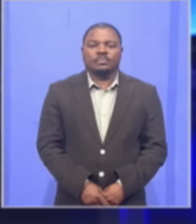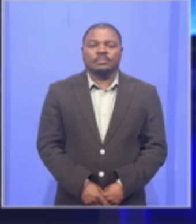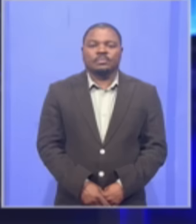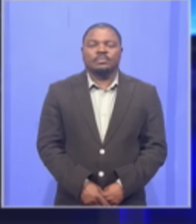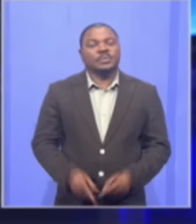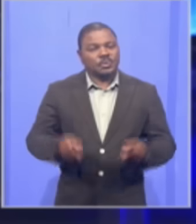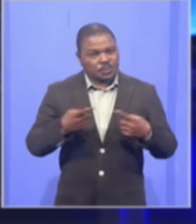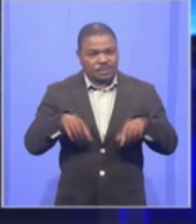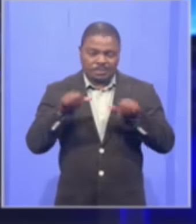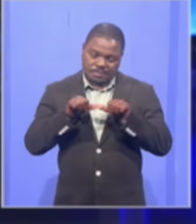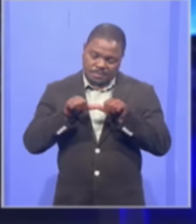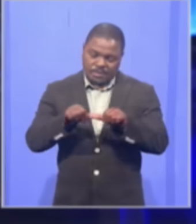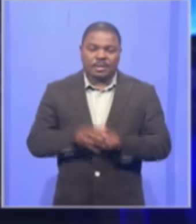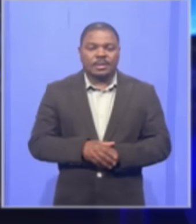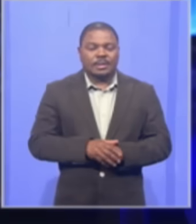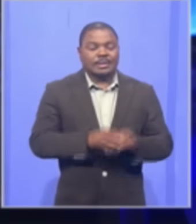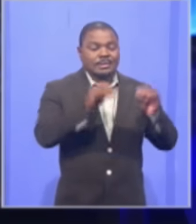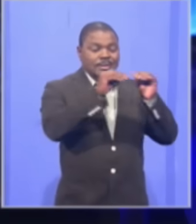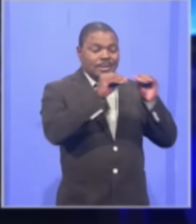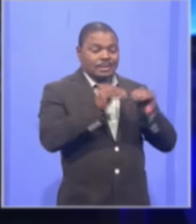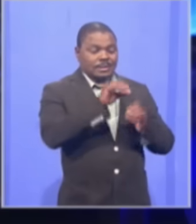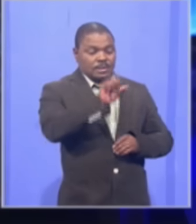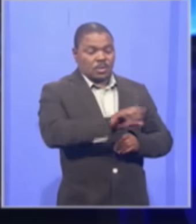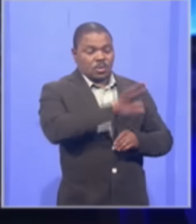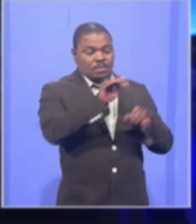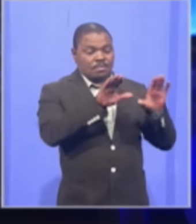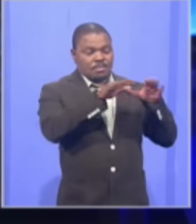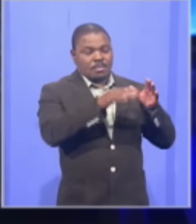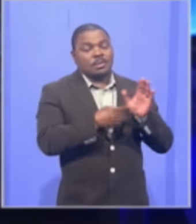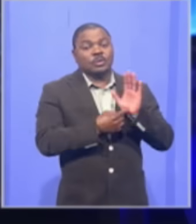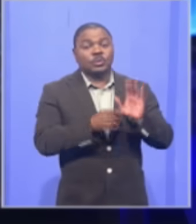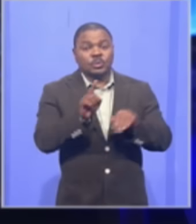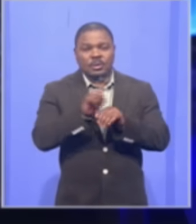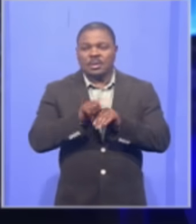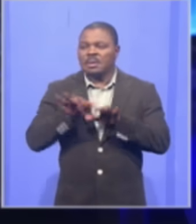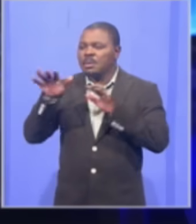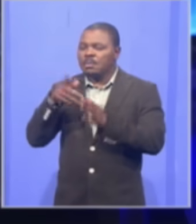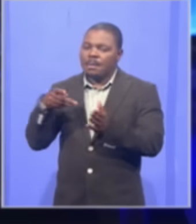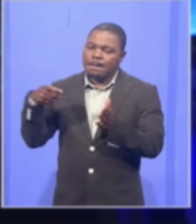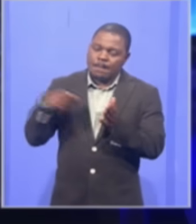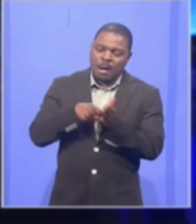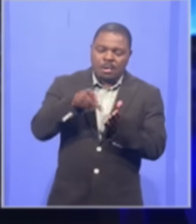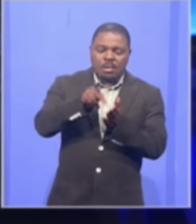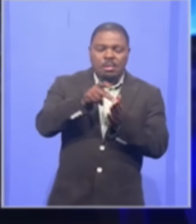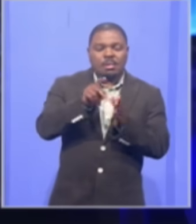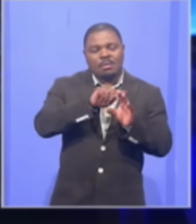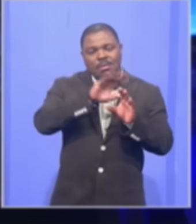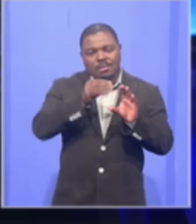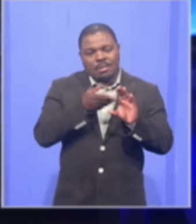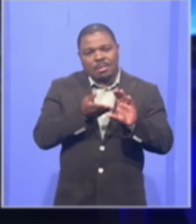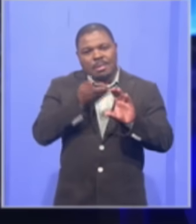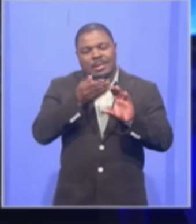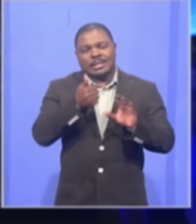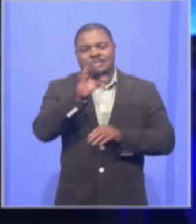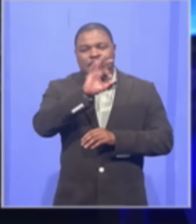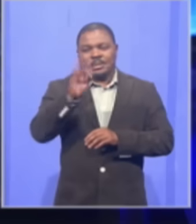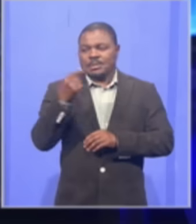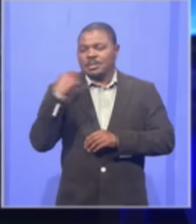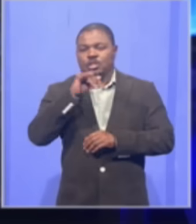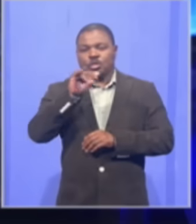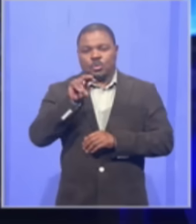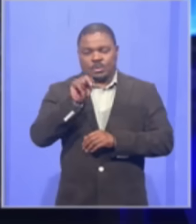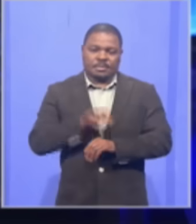Re atela pele dipalopalo tsa Statistics South Africa di bontsha inflation ya bareki ile ya phama ka diperesente tse 3 ka Phuptjane.